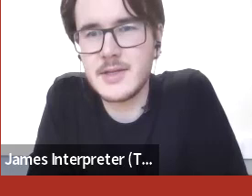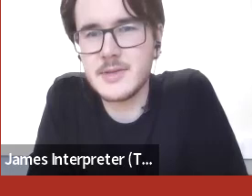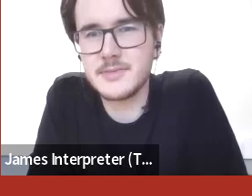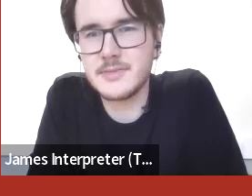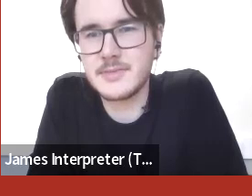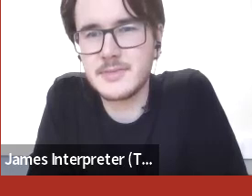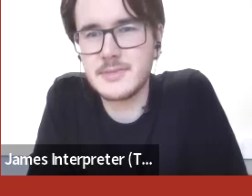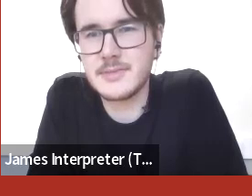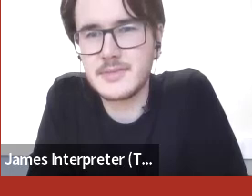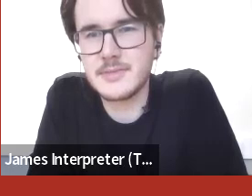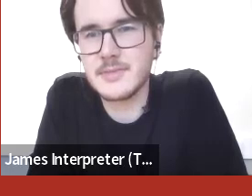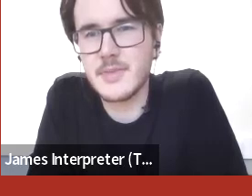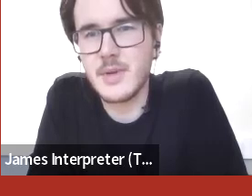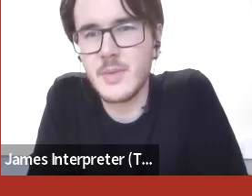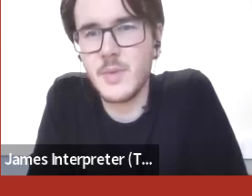X,